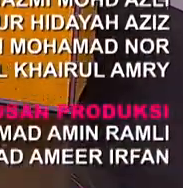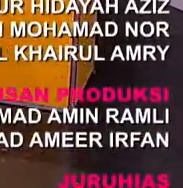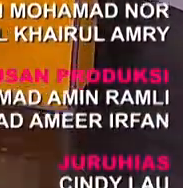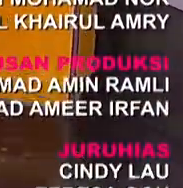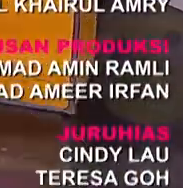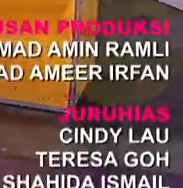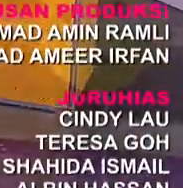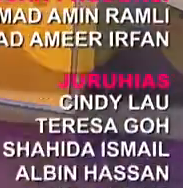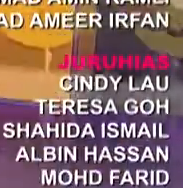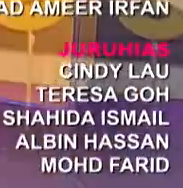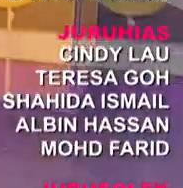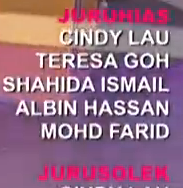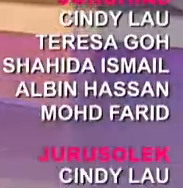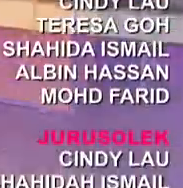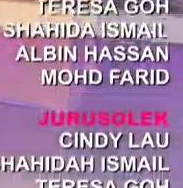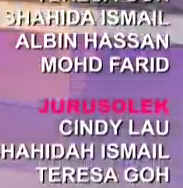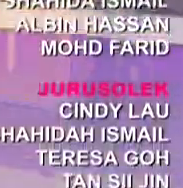holiday. Happy